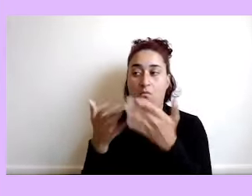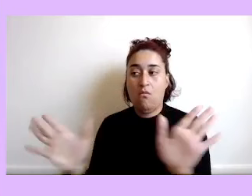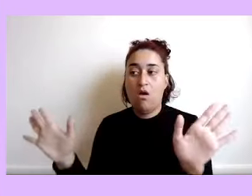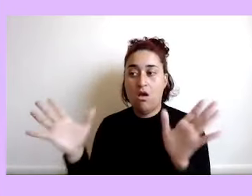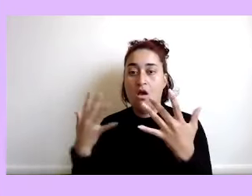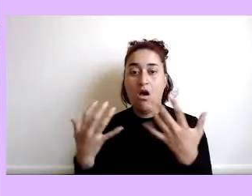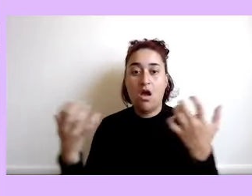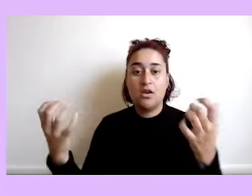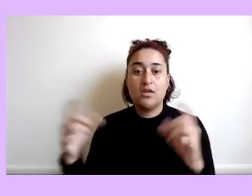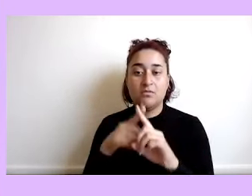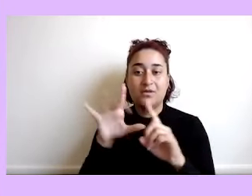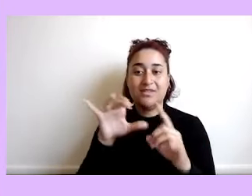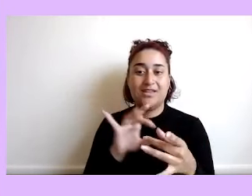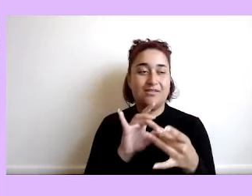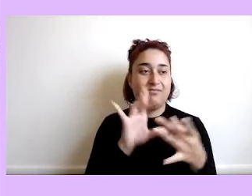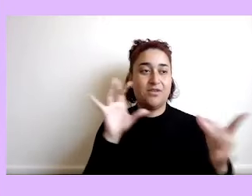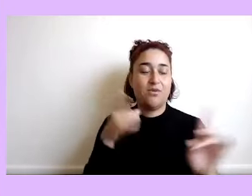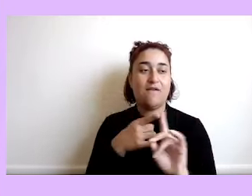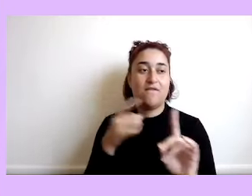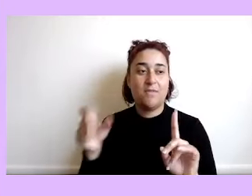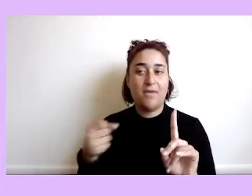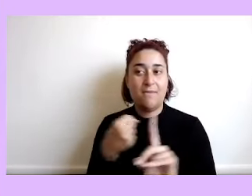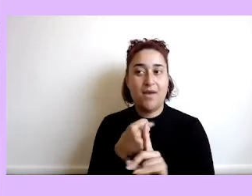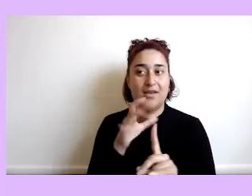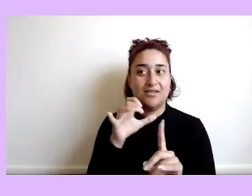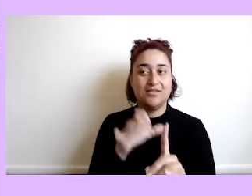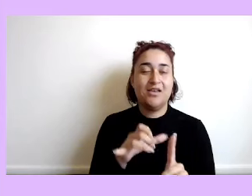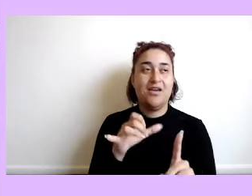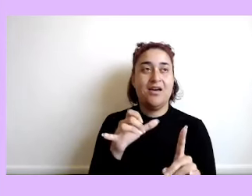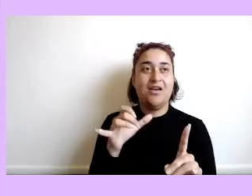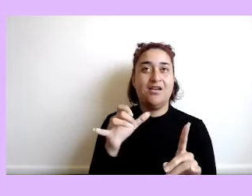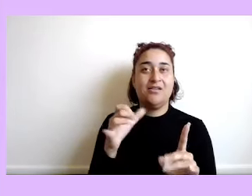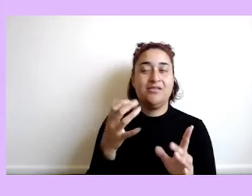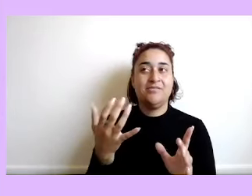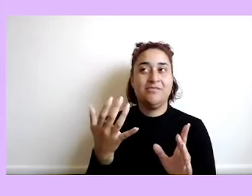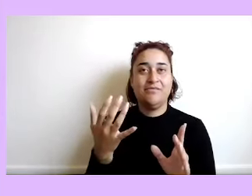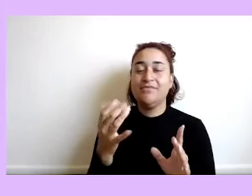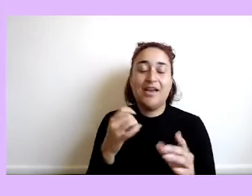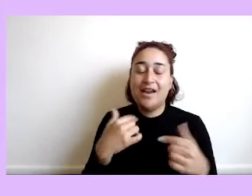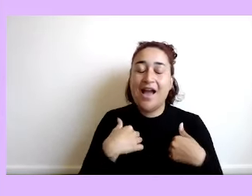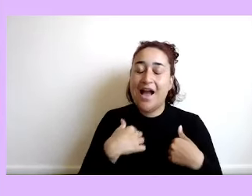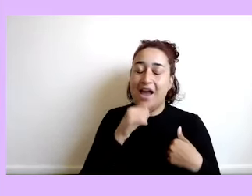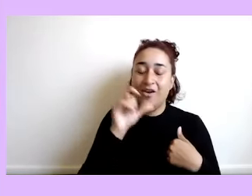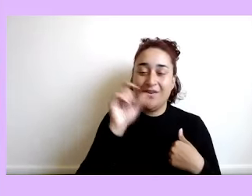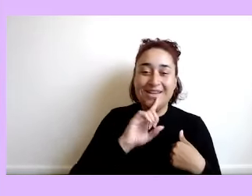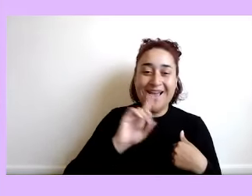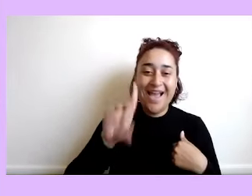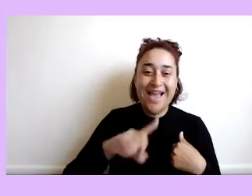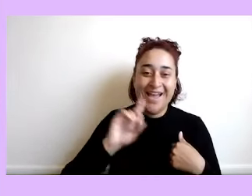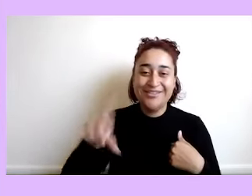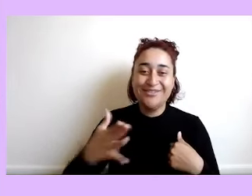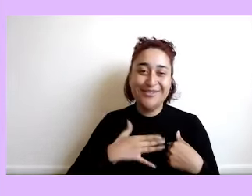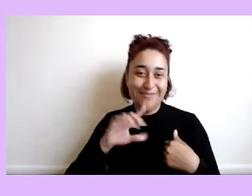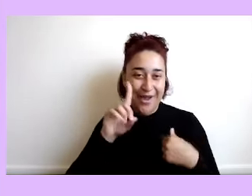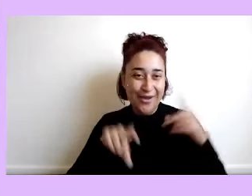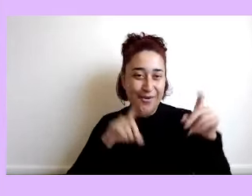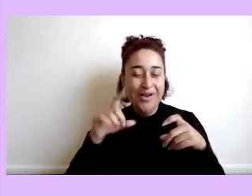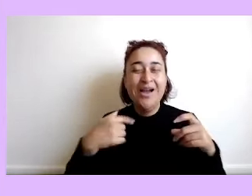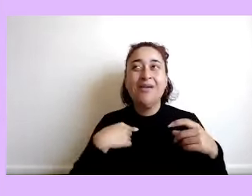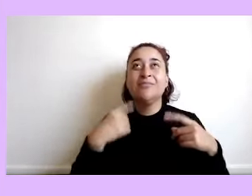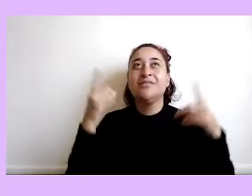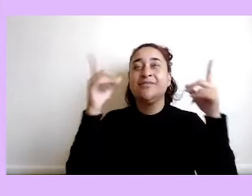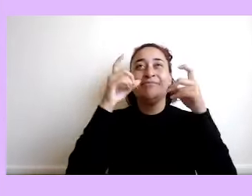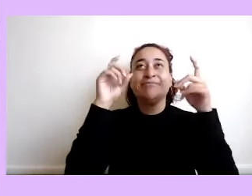from impact? Does that hold it? Not to say I have answers to any of them, but just questions I put